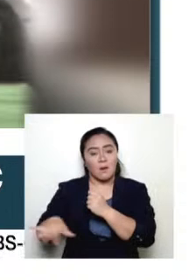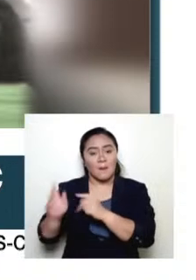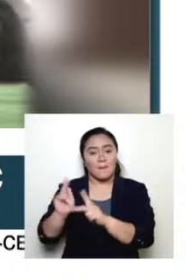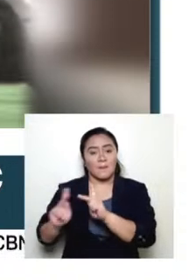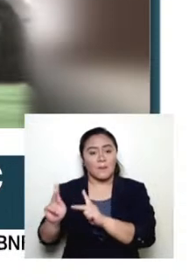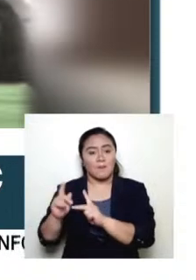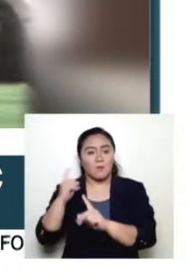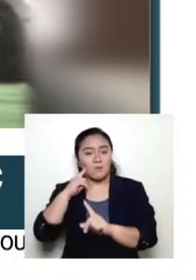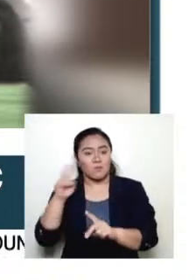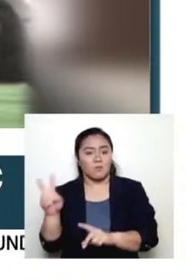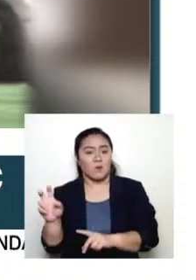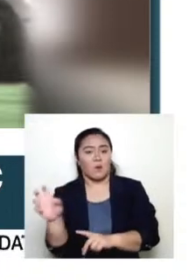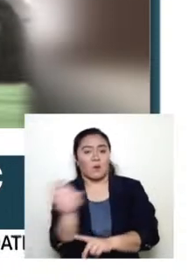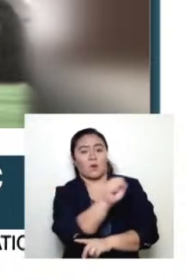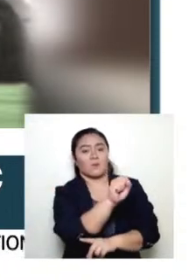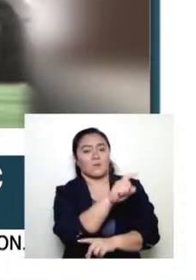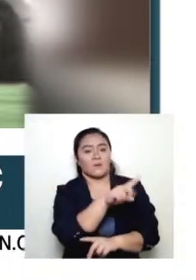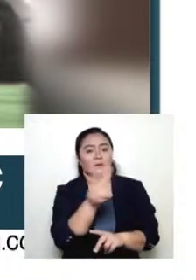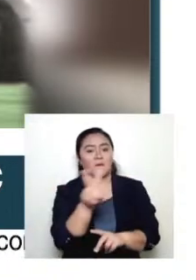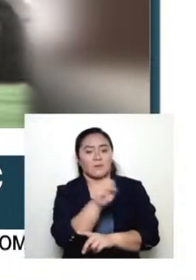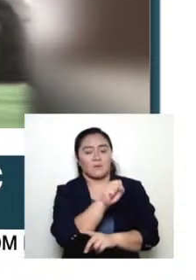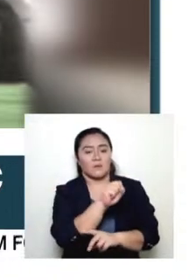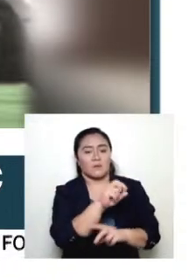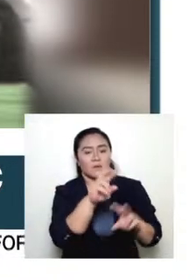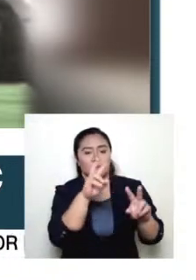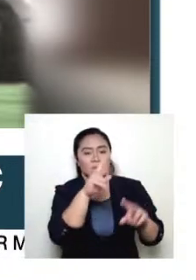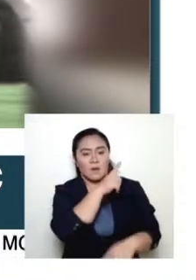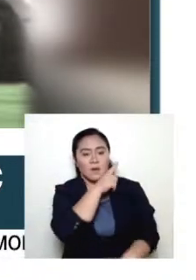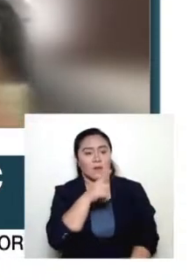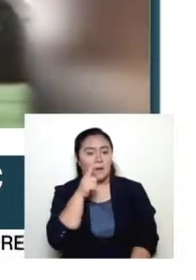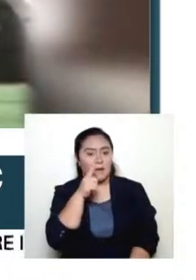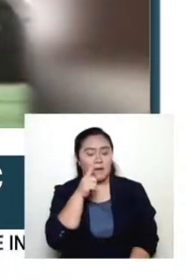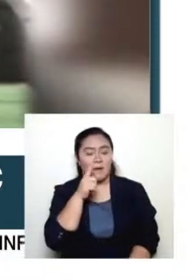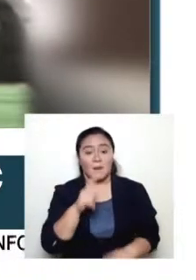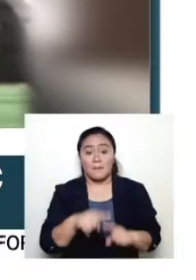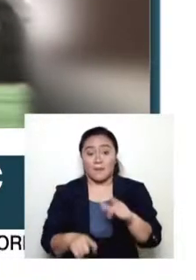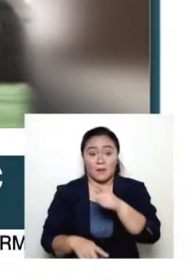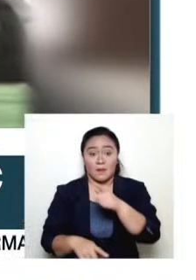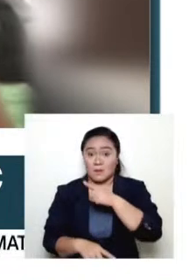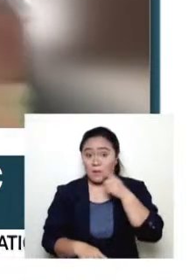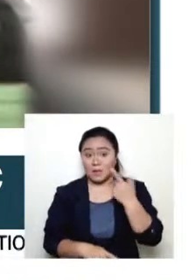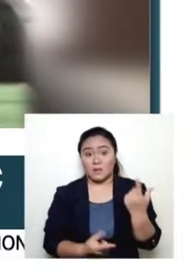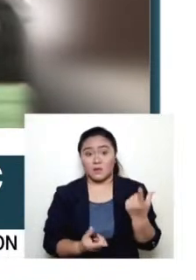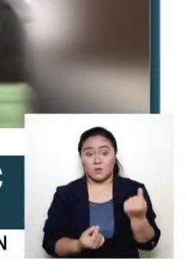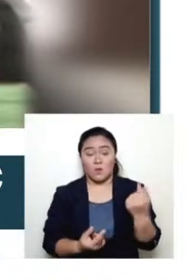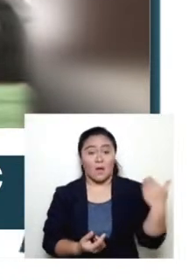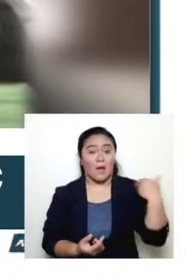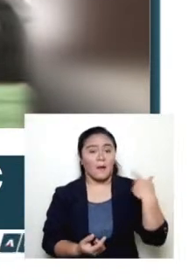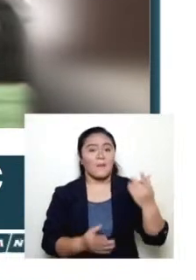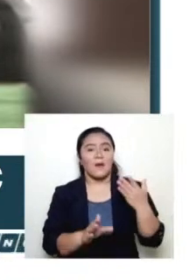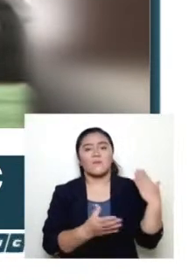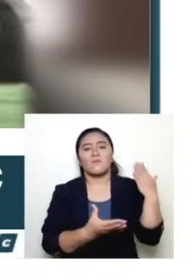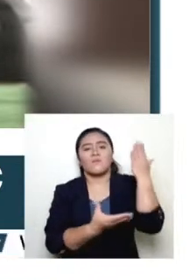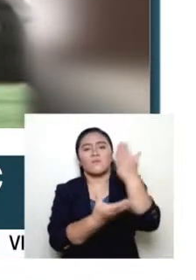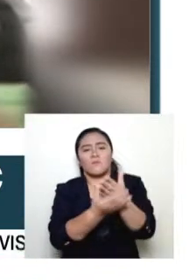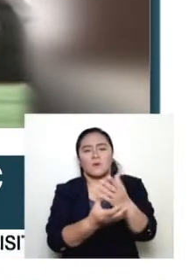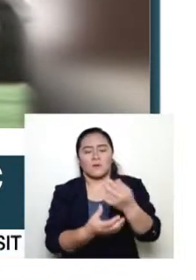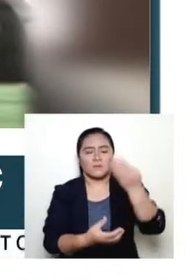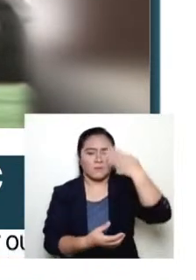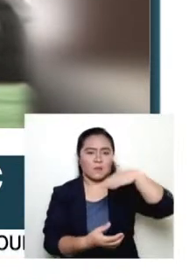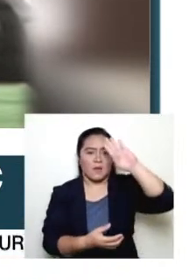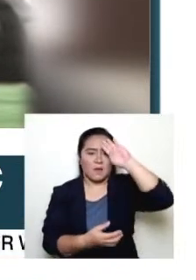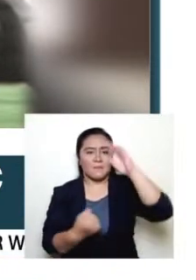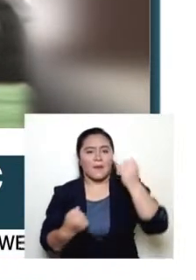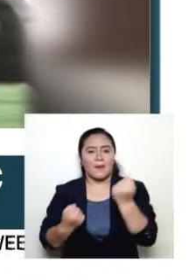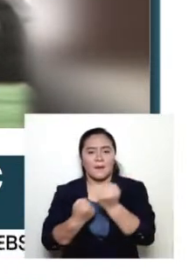vice president. The vice president did not commit anything wrong. She went to Cavite, the Cabiteño supported her.